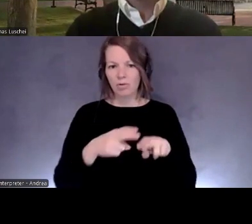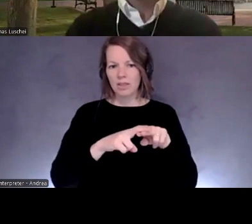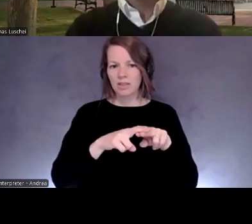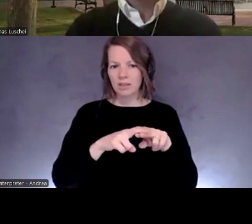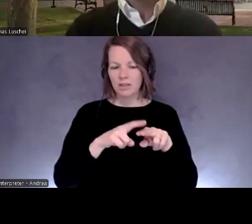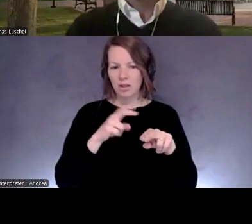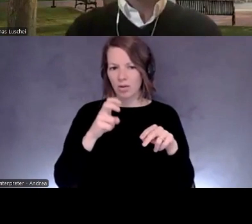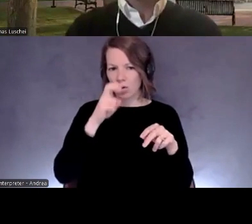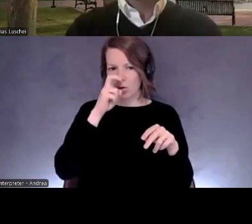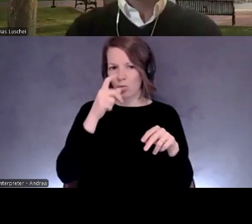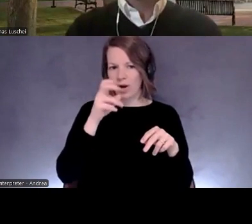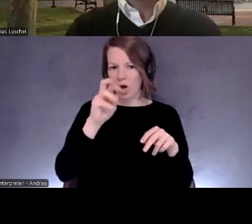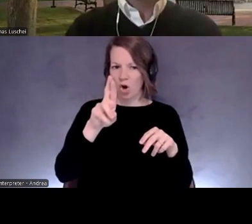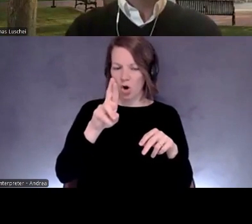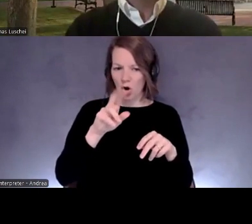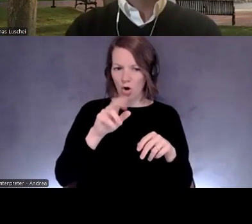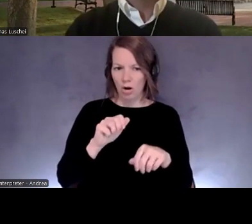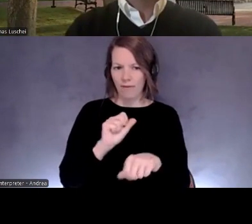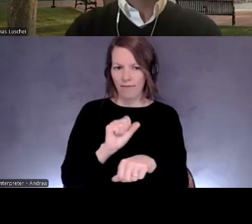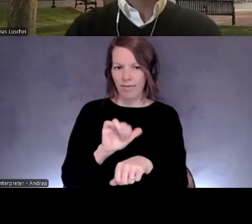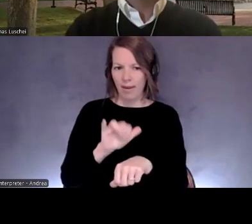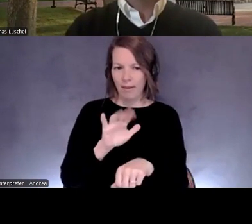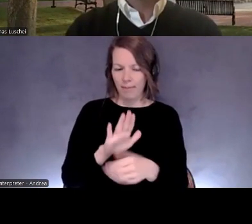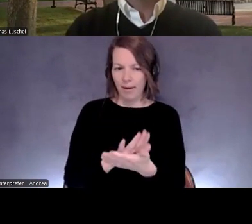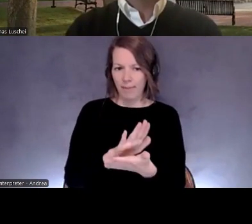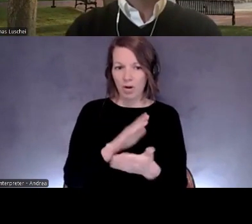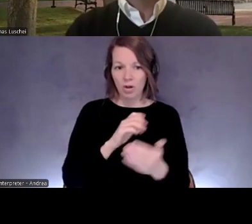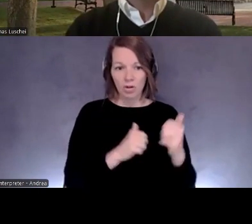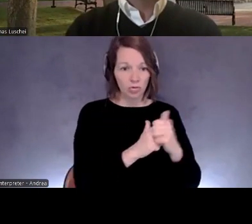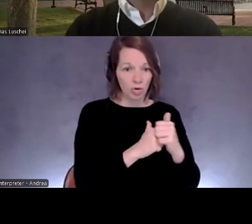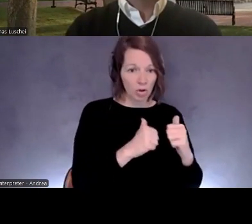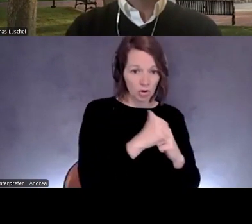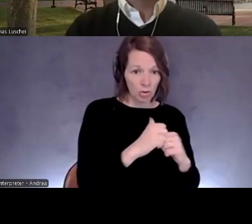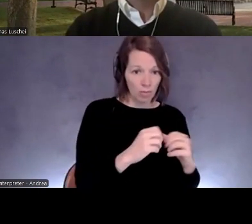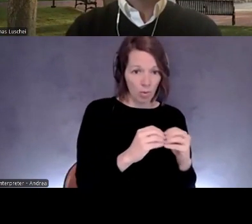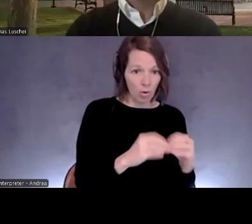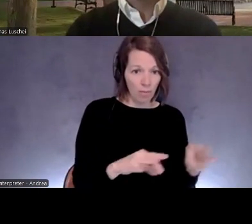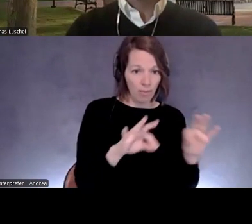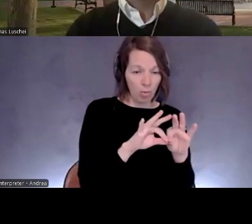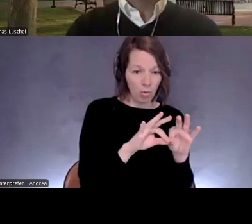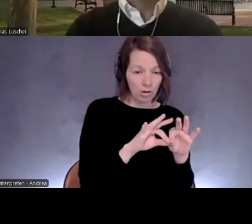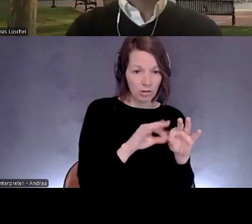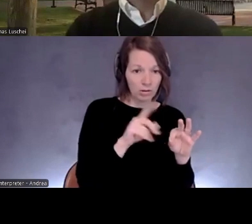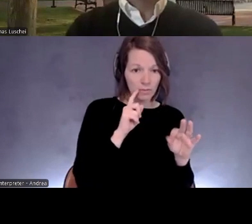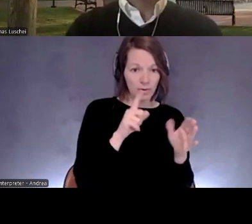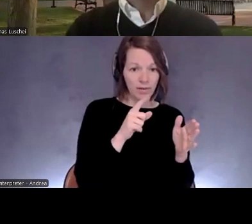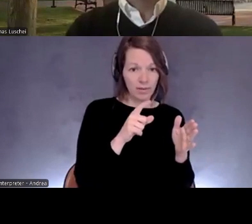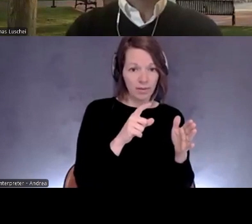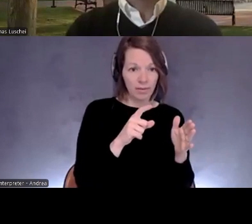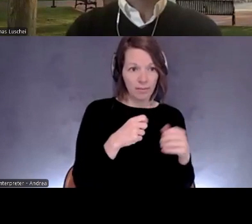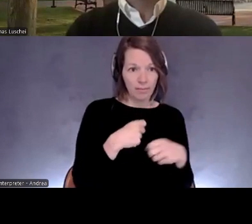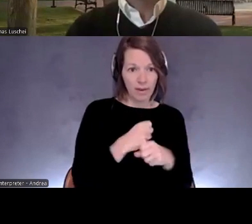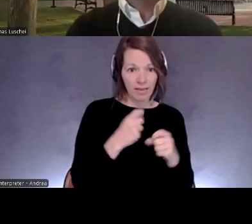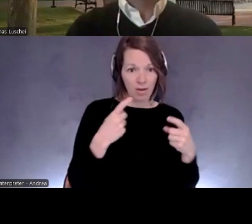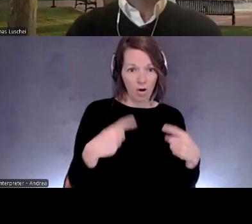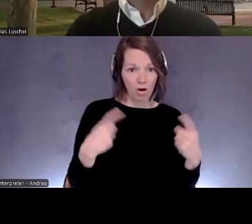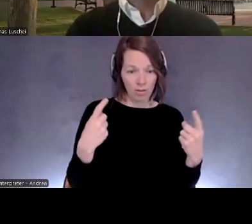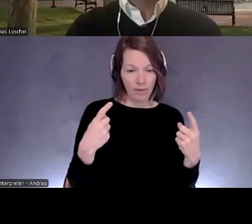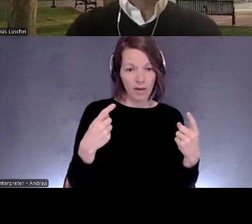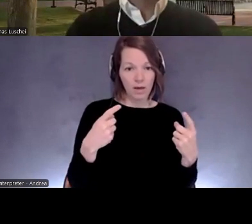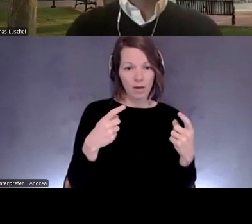rigor of that paper? For example, is structure more important to make the argument legible?